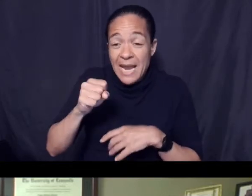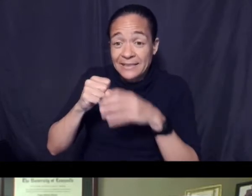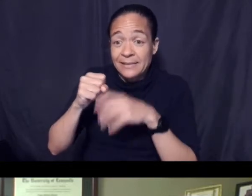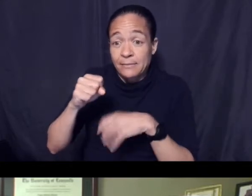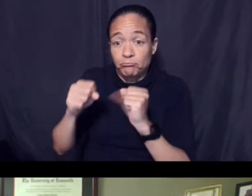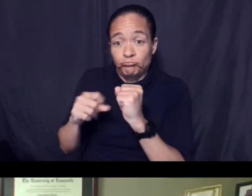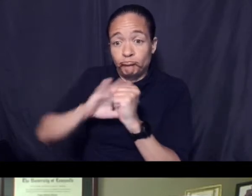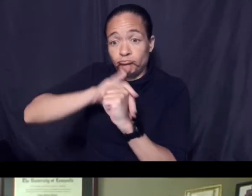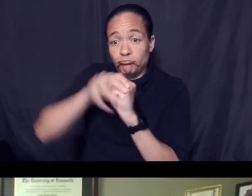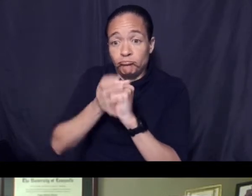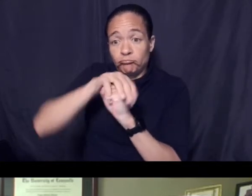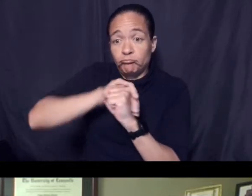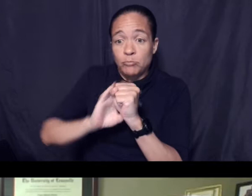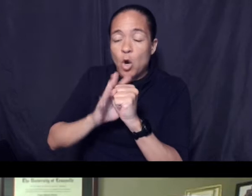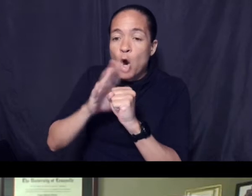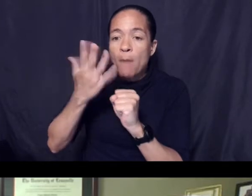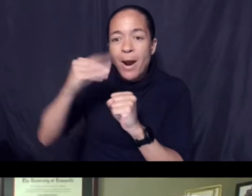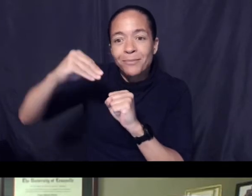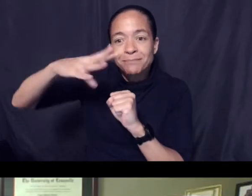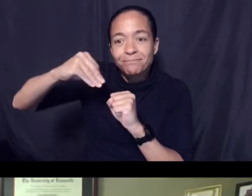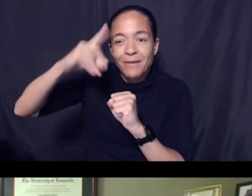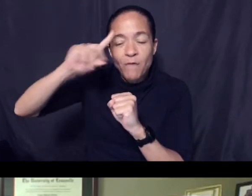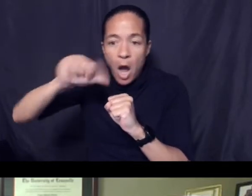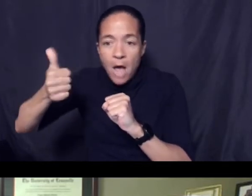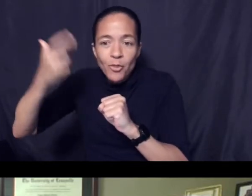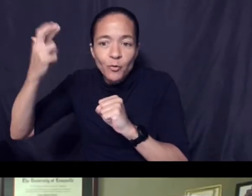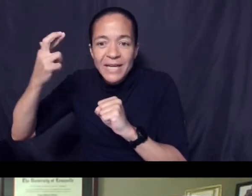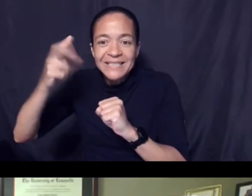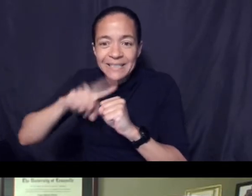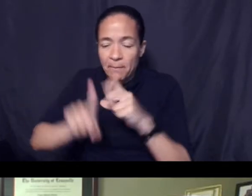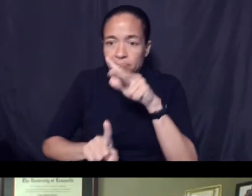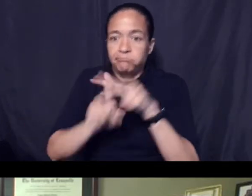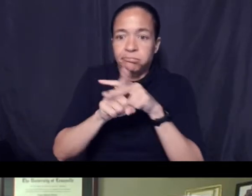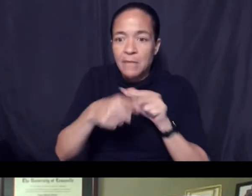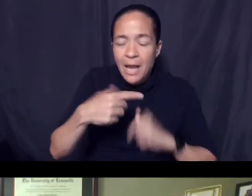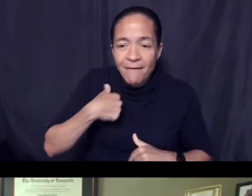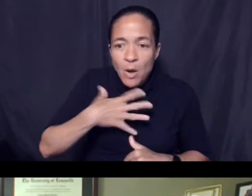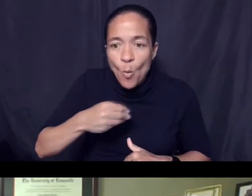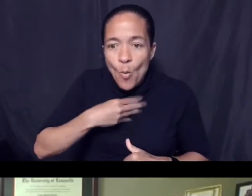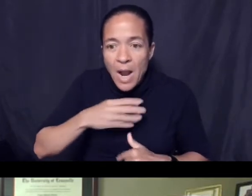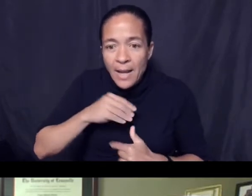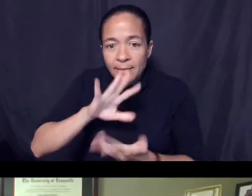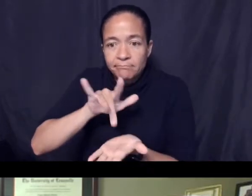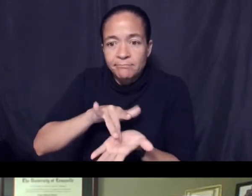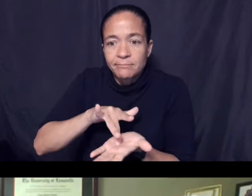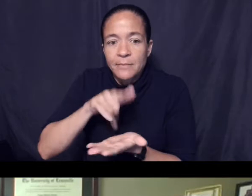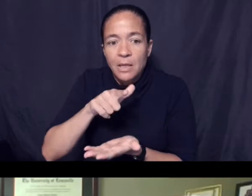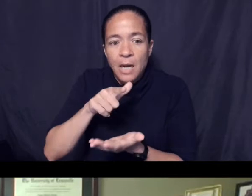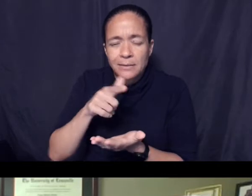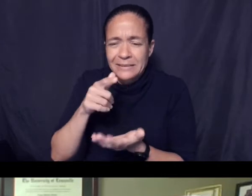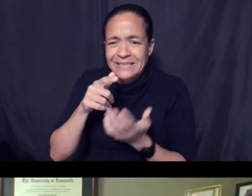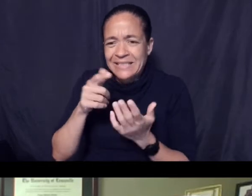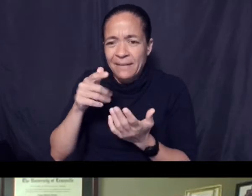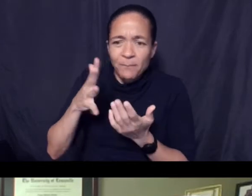film was probably performed for some other reason, you can appreciate there's kind of this white area in the middle, kind of